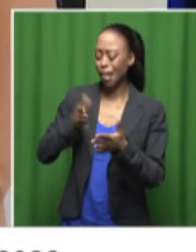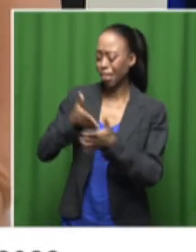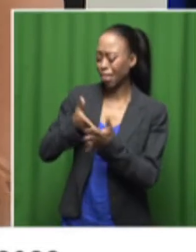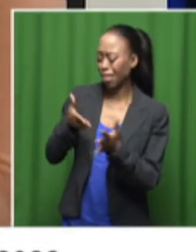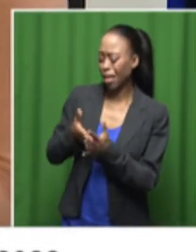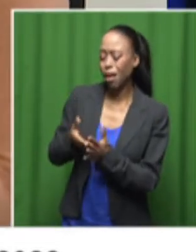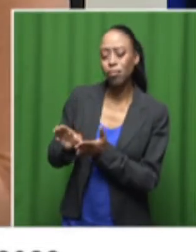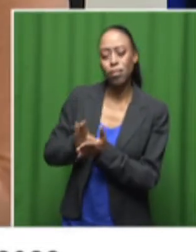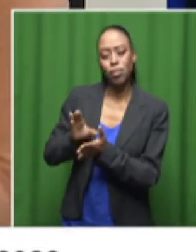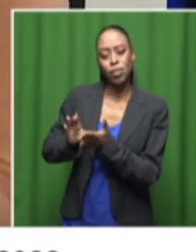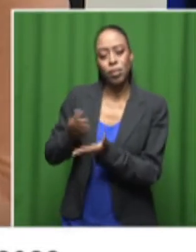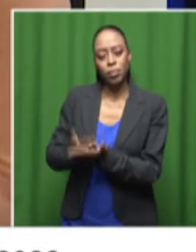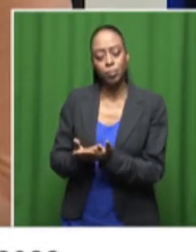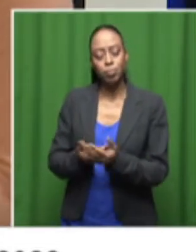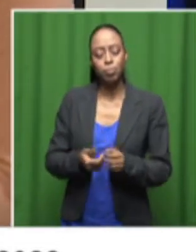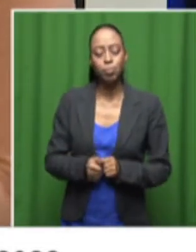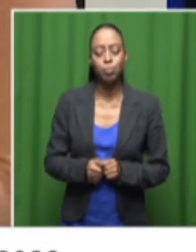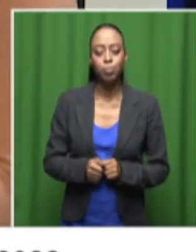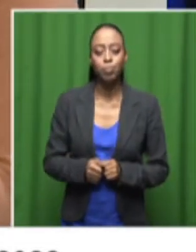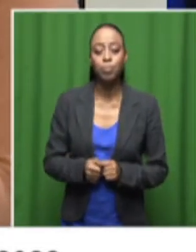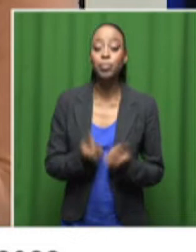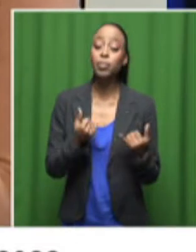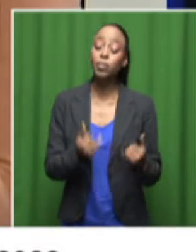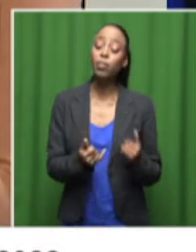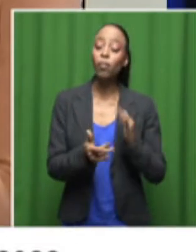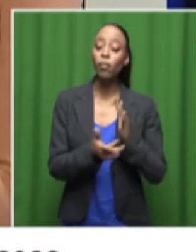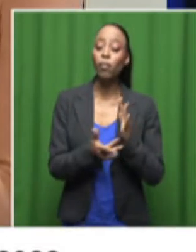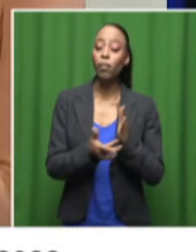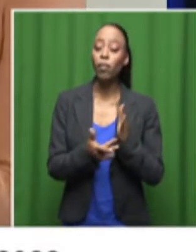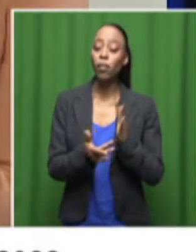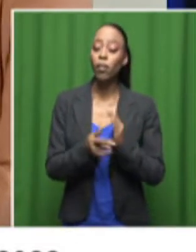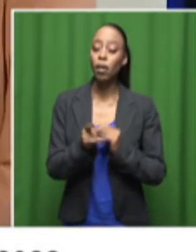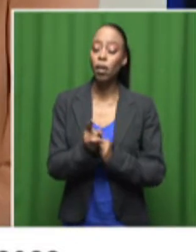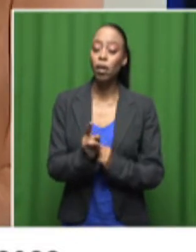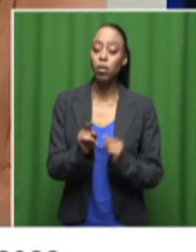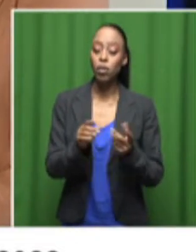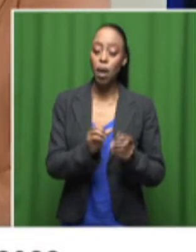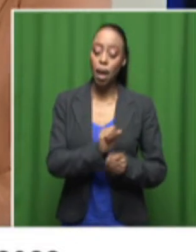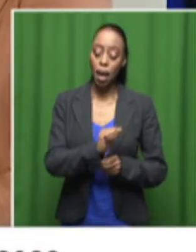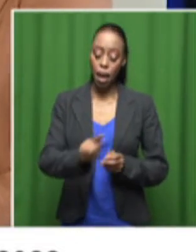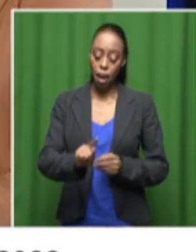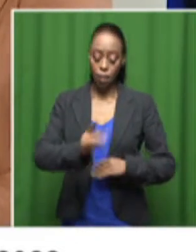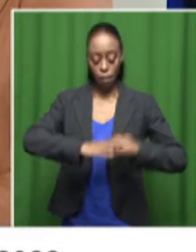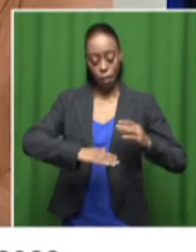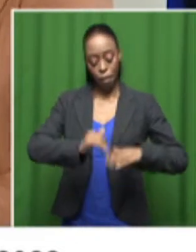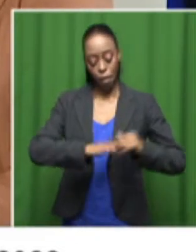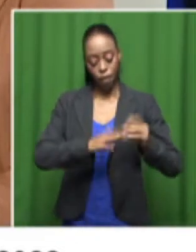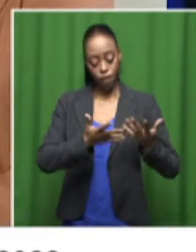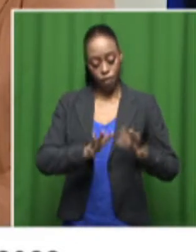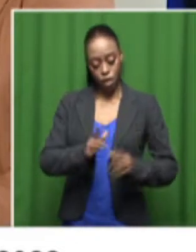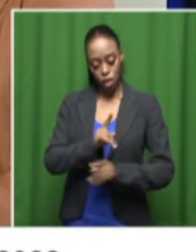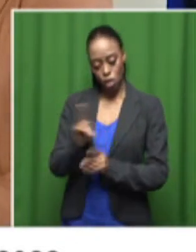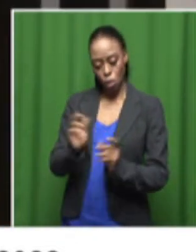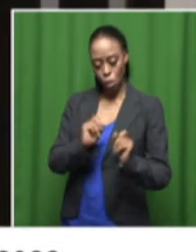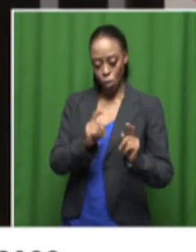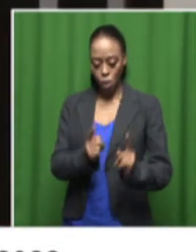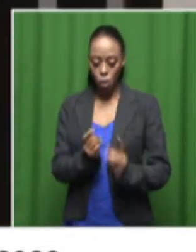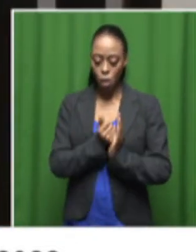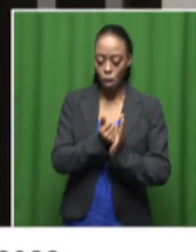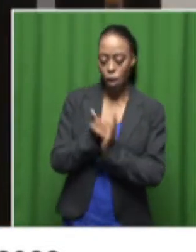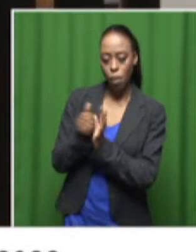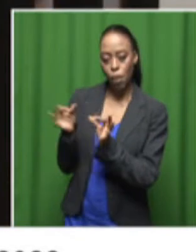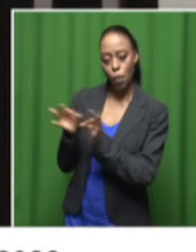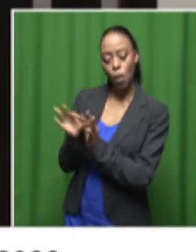I'm looking at when we look at the Digitech platform that's being built and the opportunities that brings to small to medium enterprises,